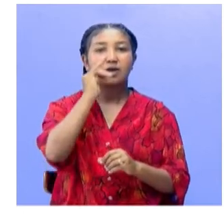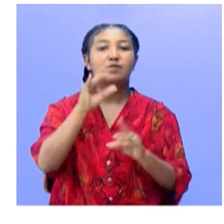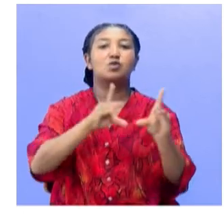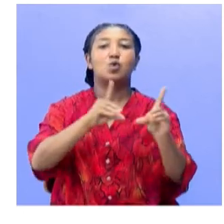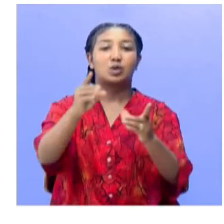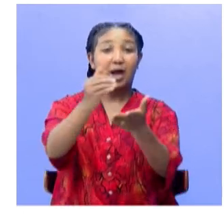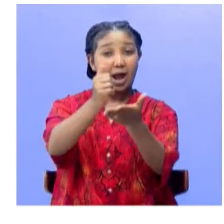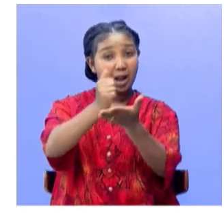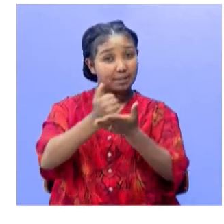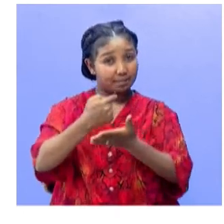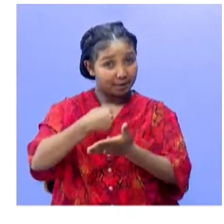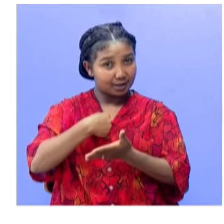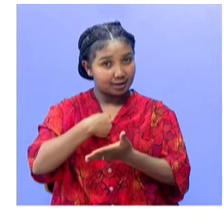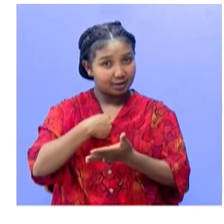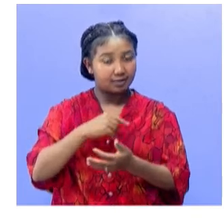help me,